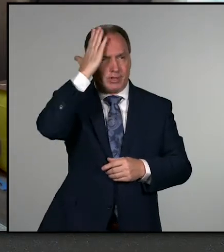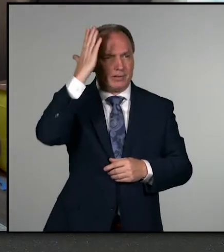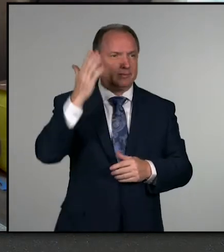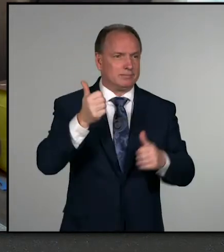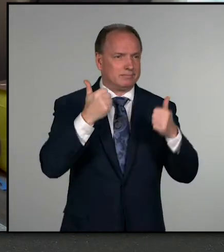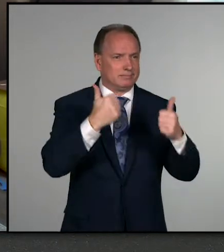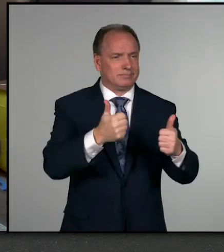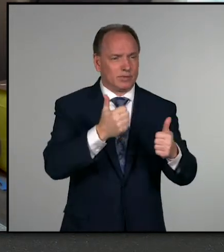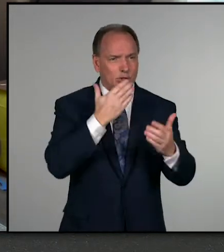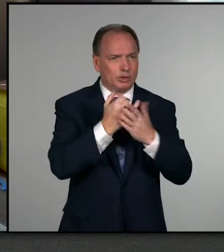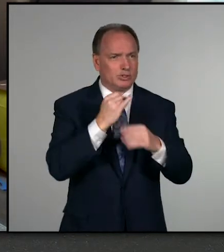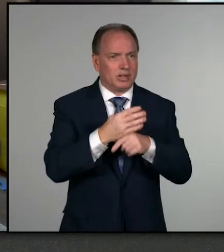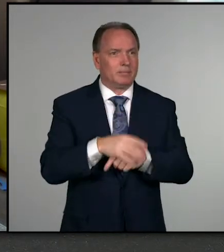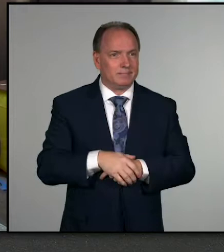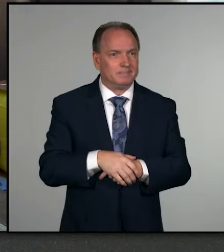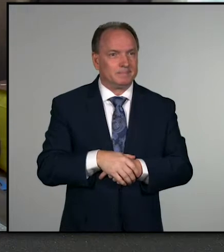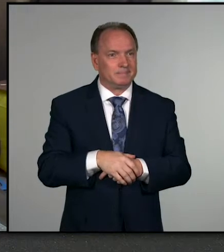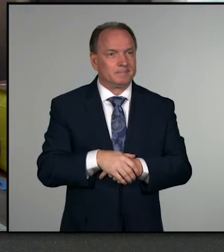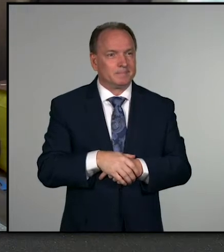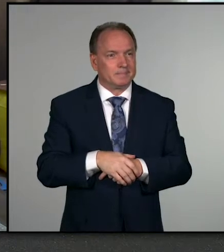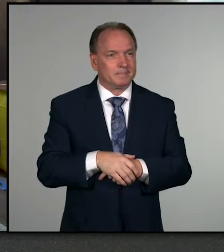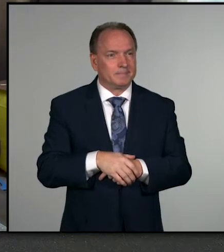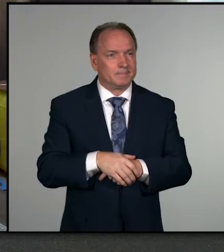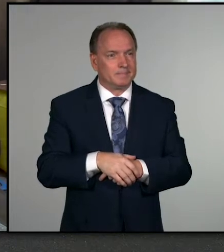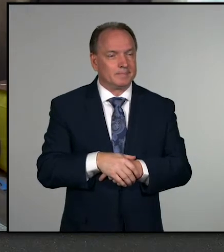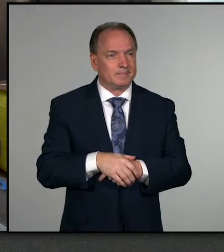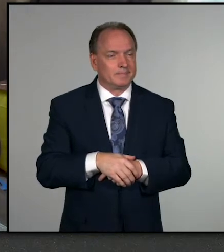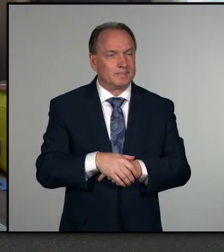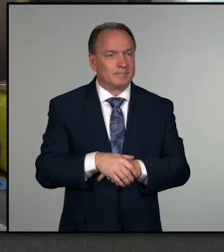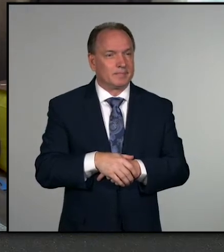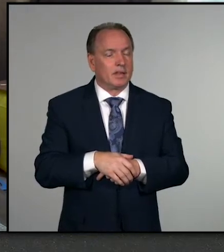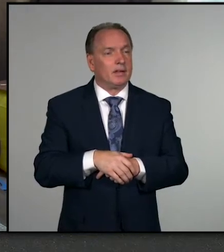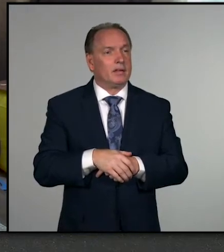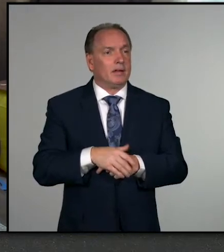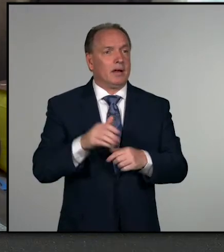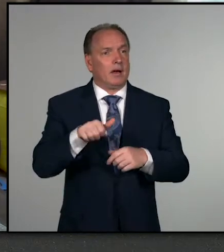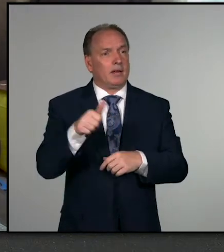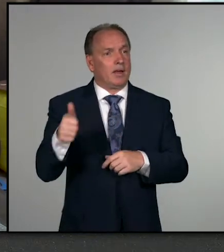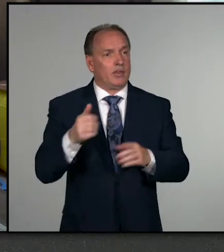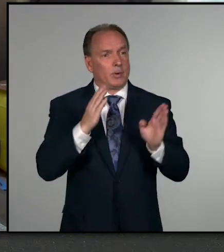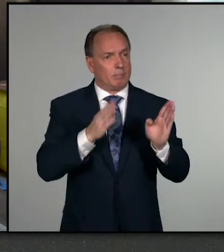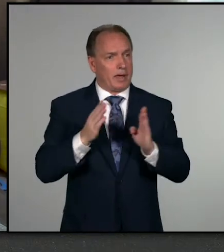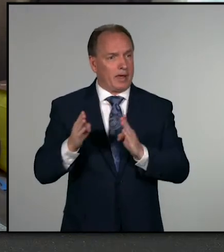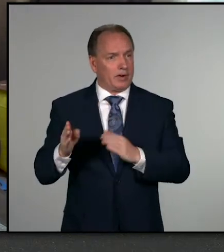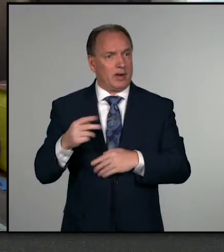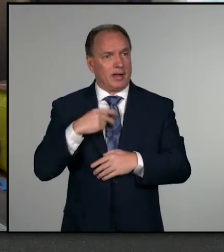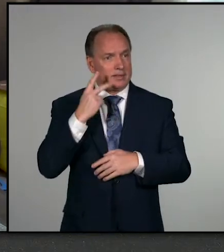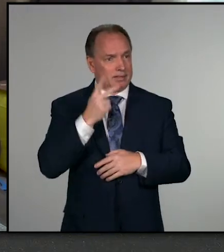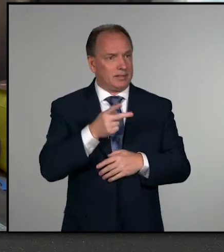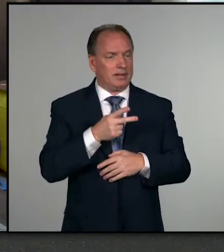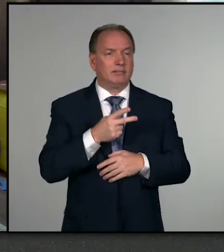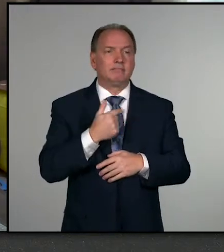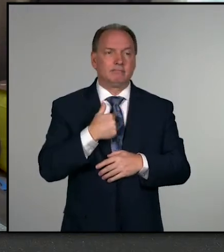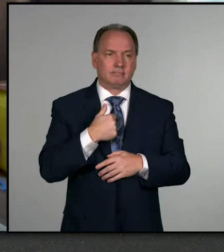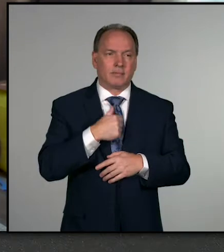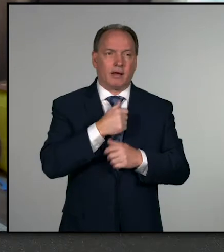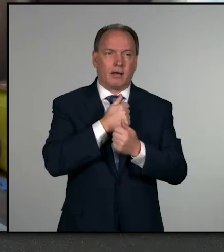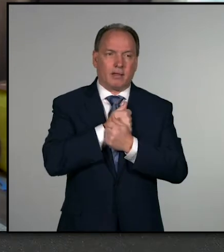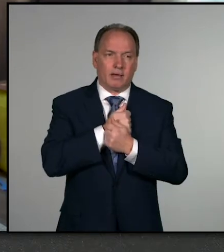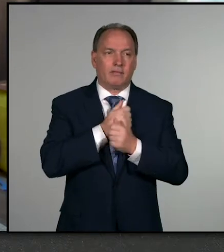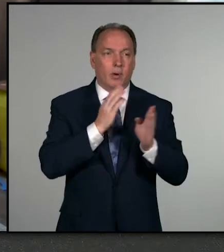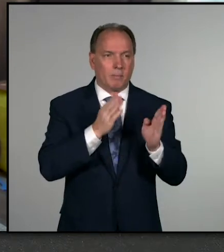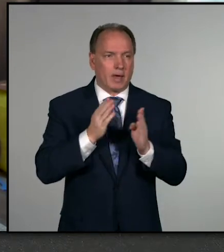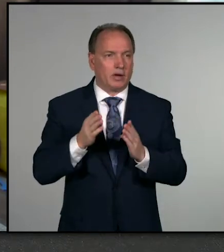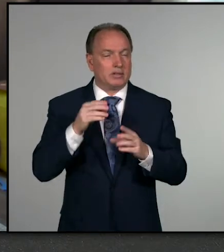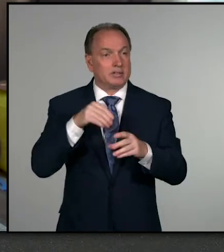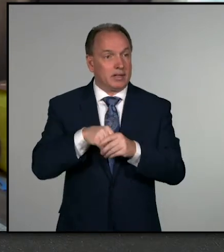Good job, brain. Good job. Wonderful. Well, another pattern that I see and I love a lot are